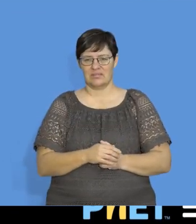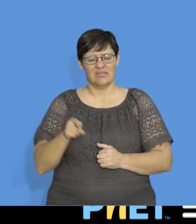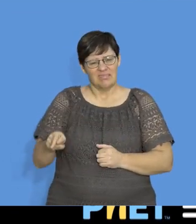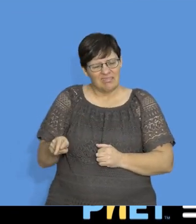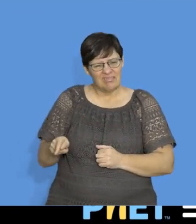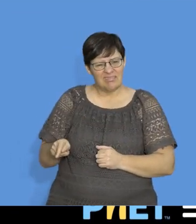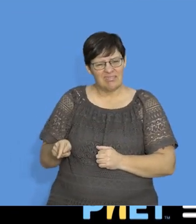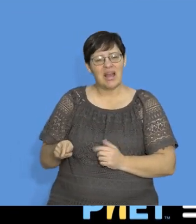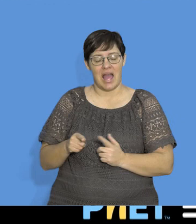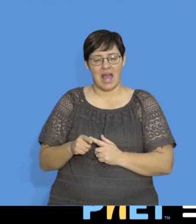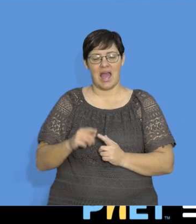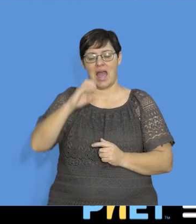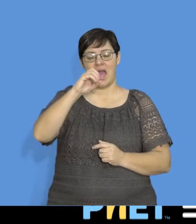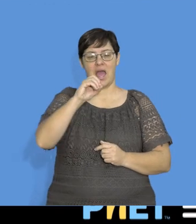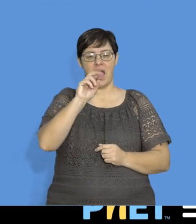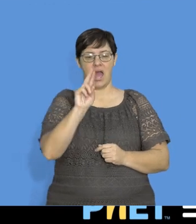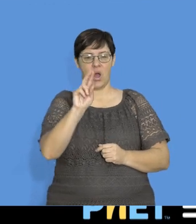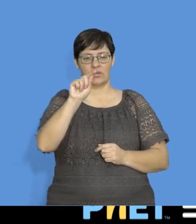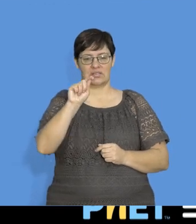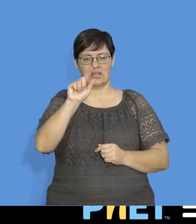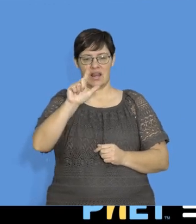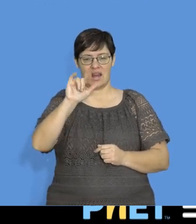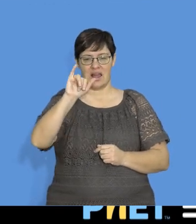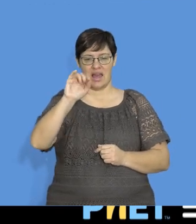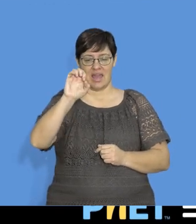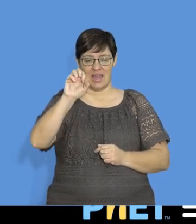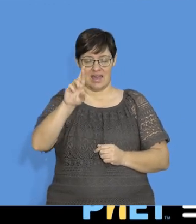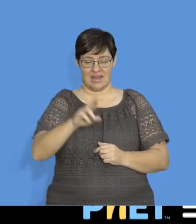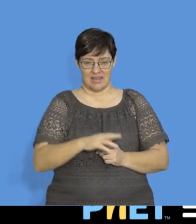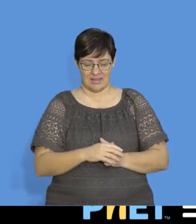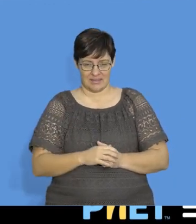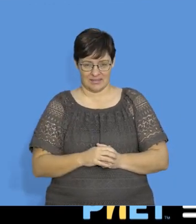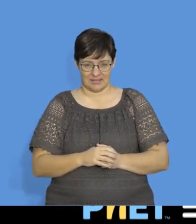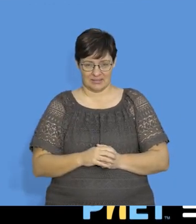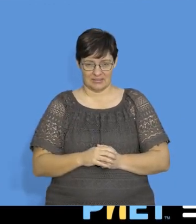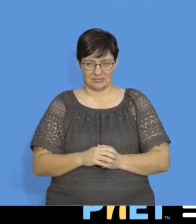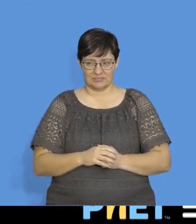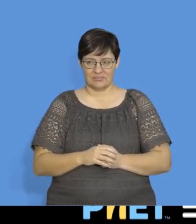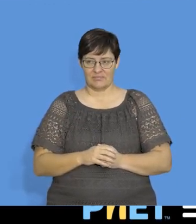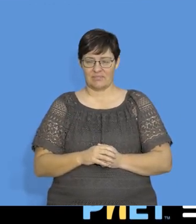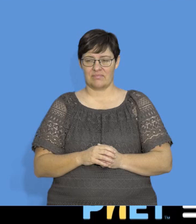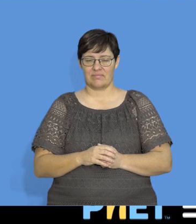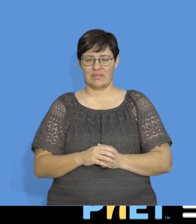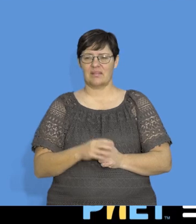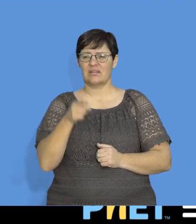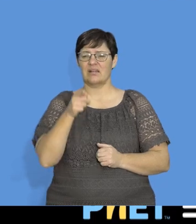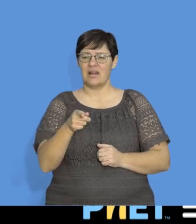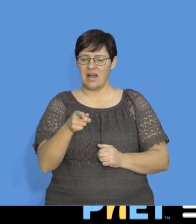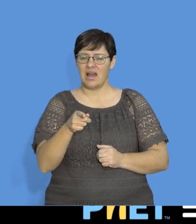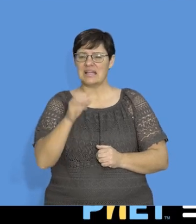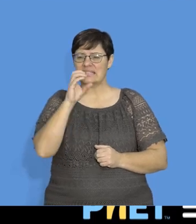do we call this point? It's an outlier. Look at the impact on a correlation. So huge. This